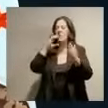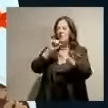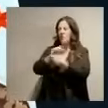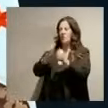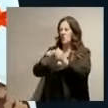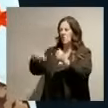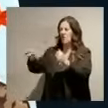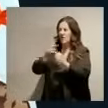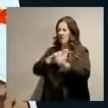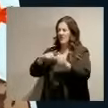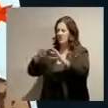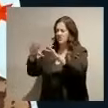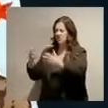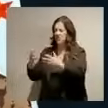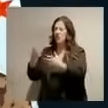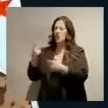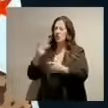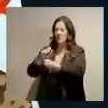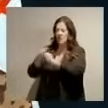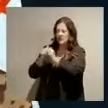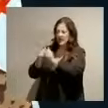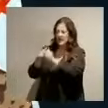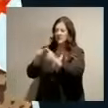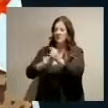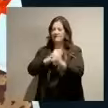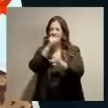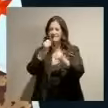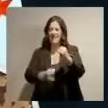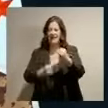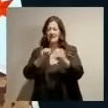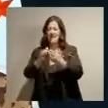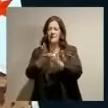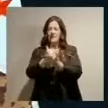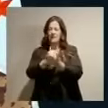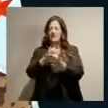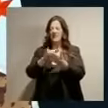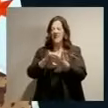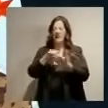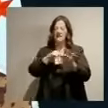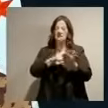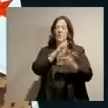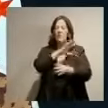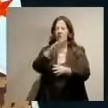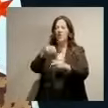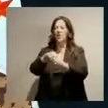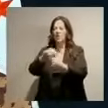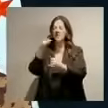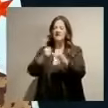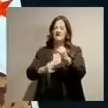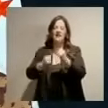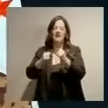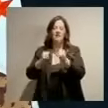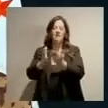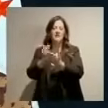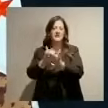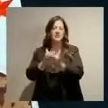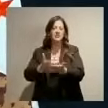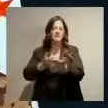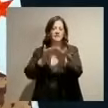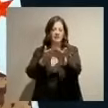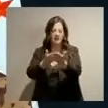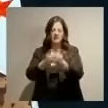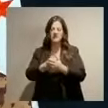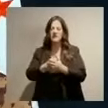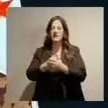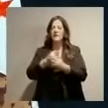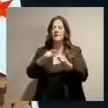over the coming weeks as we finalize the budget to include it in the final budget package. Essentially, what we're trying to do here